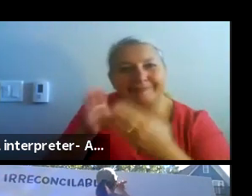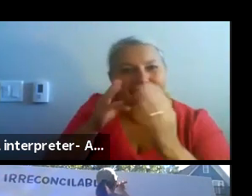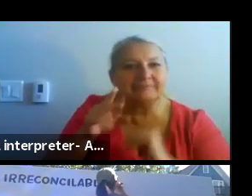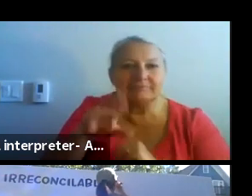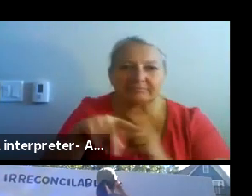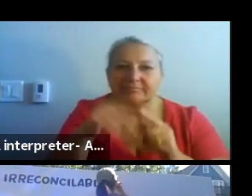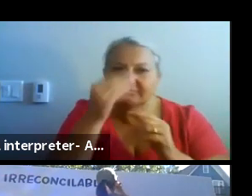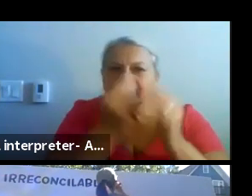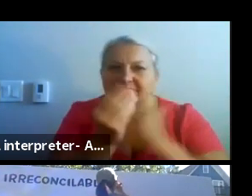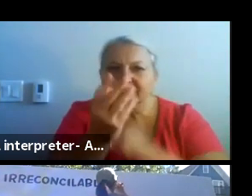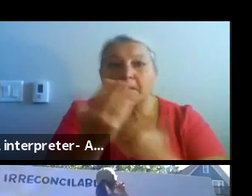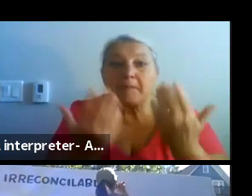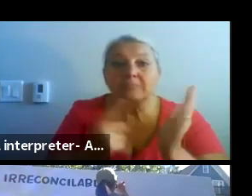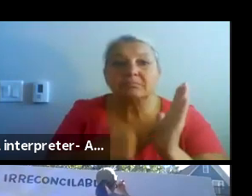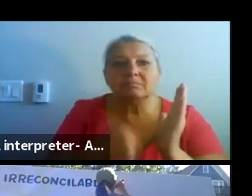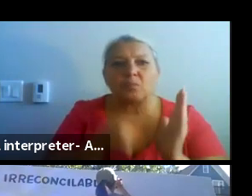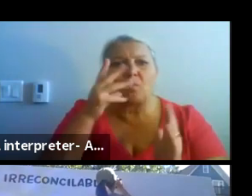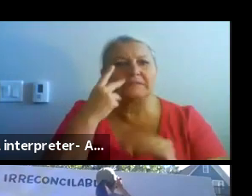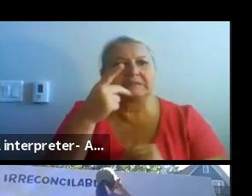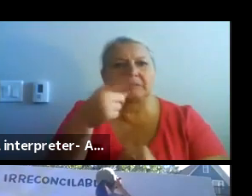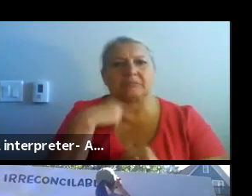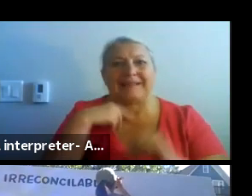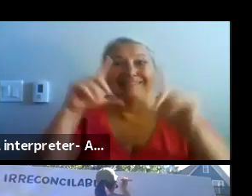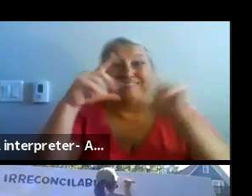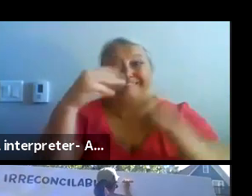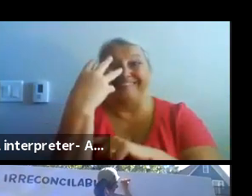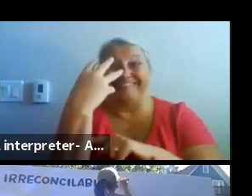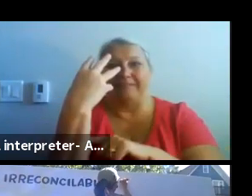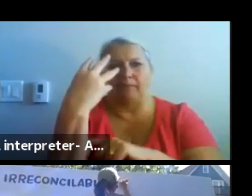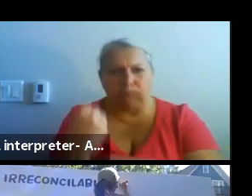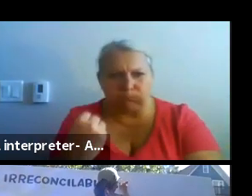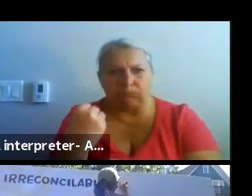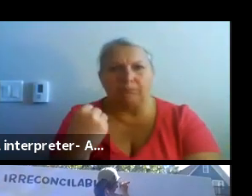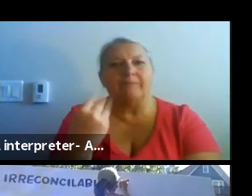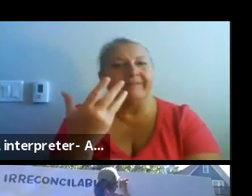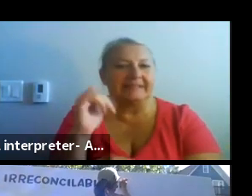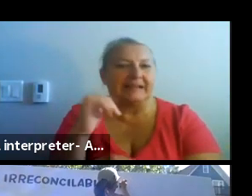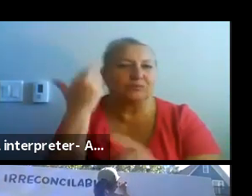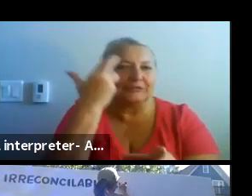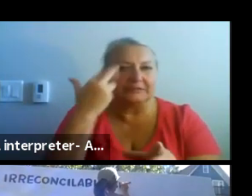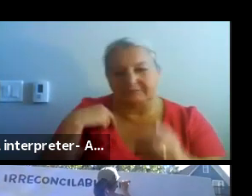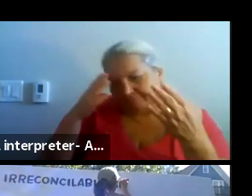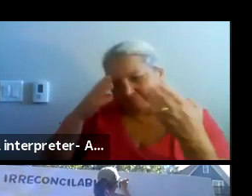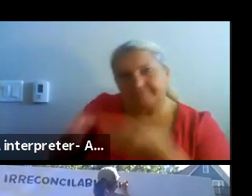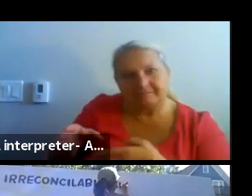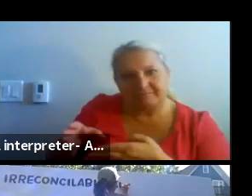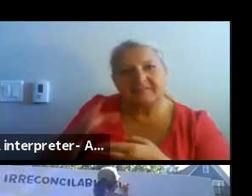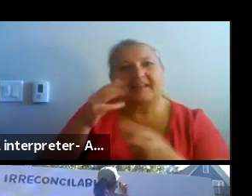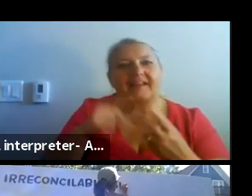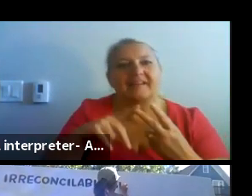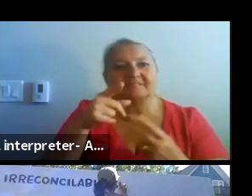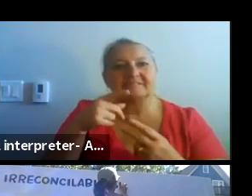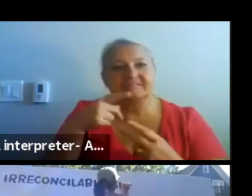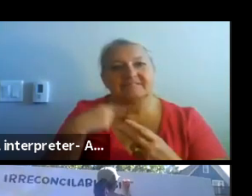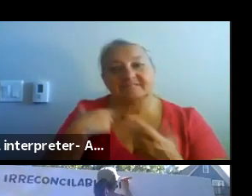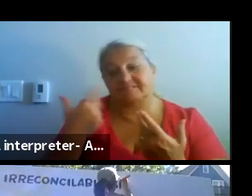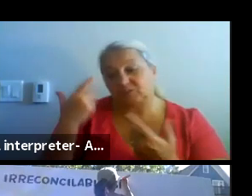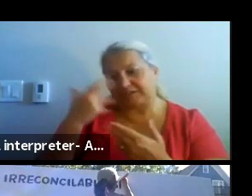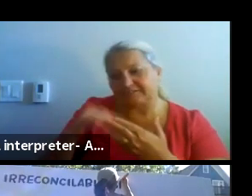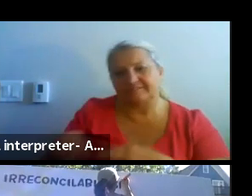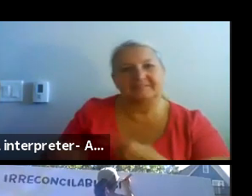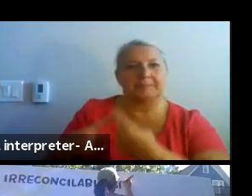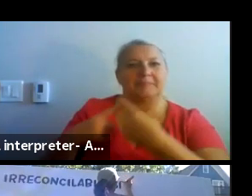camera might go off as I tend to the human who is reliant on me. I